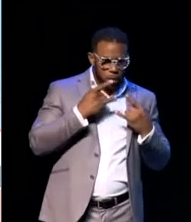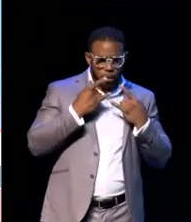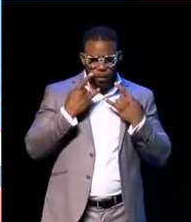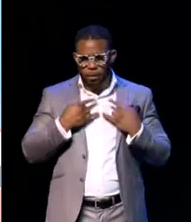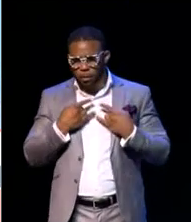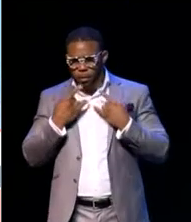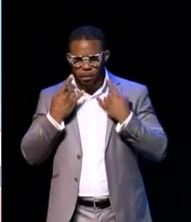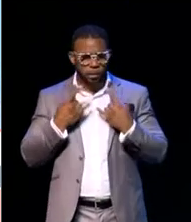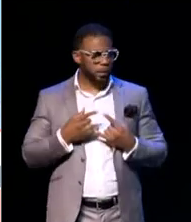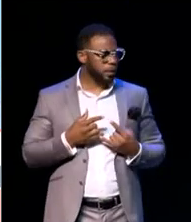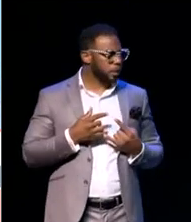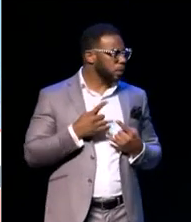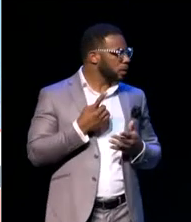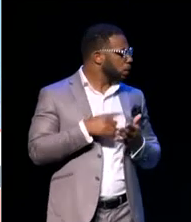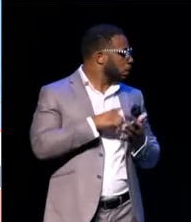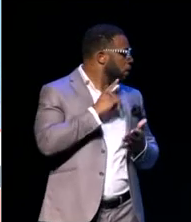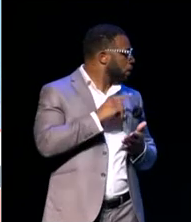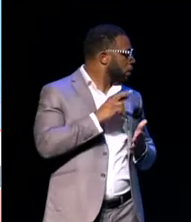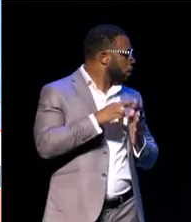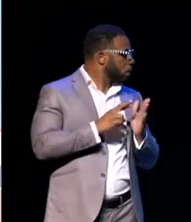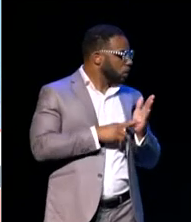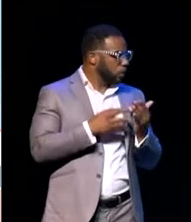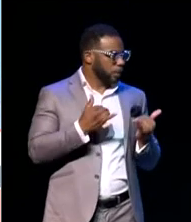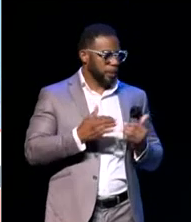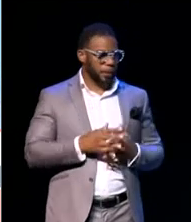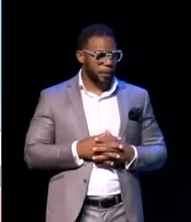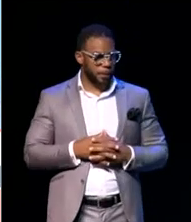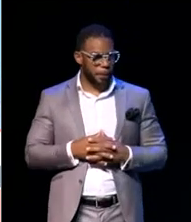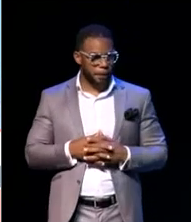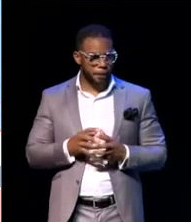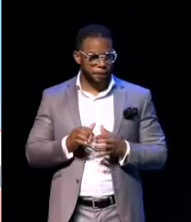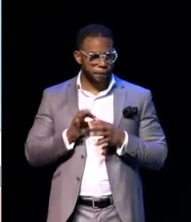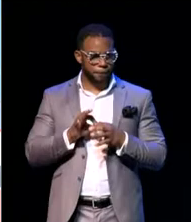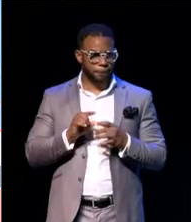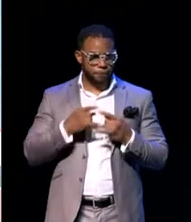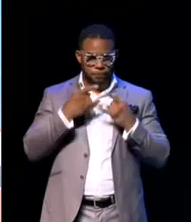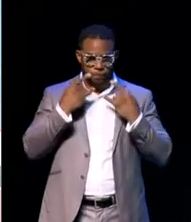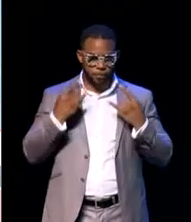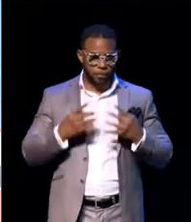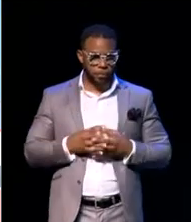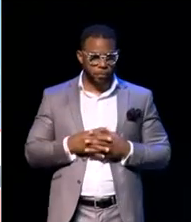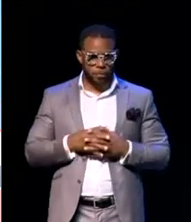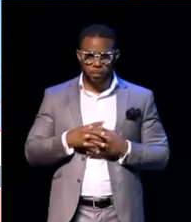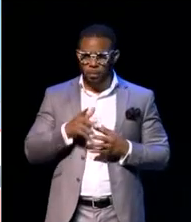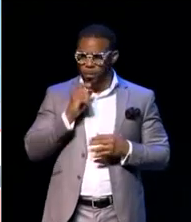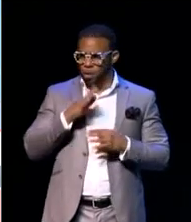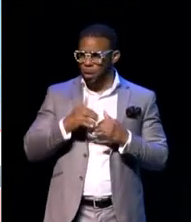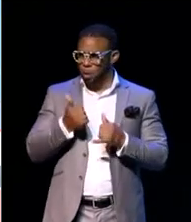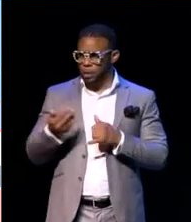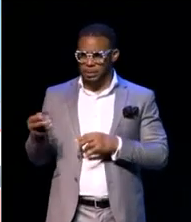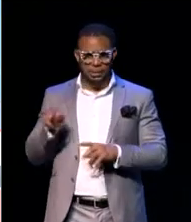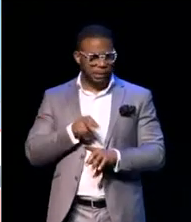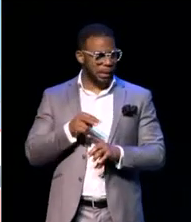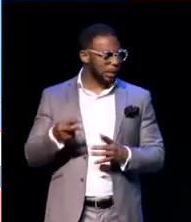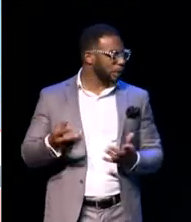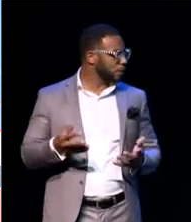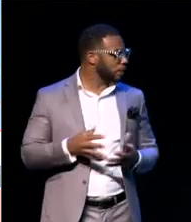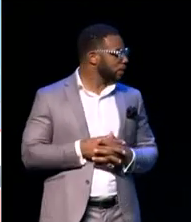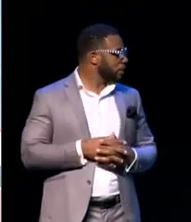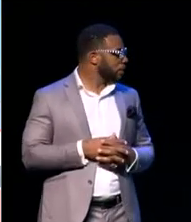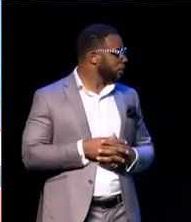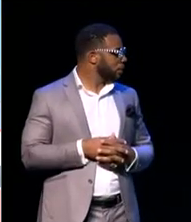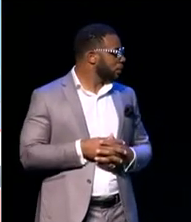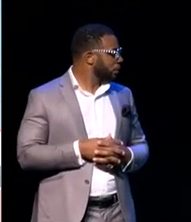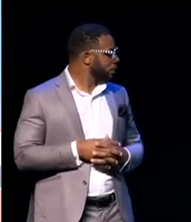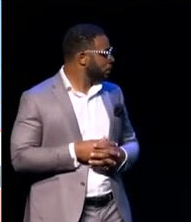wear the mask. What is the rule now with regards to the mask? Who was on which side on